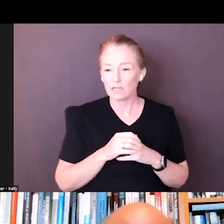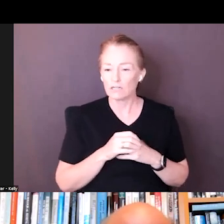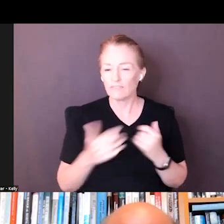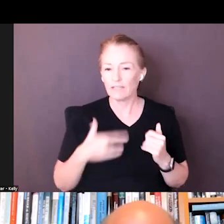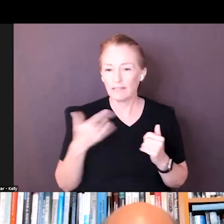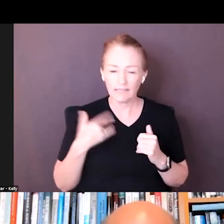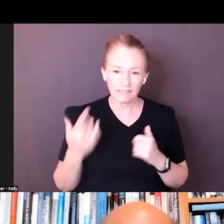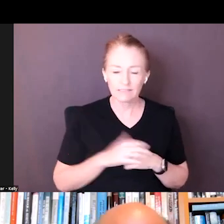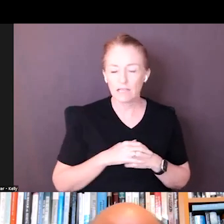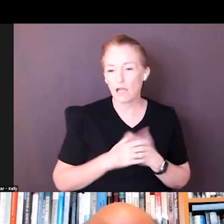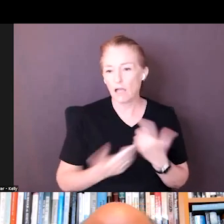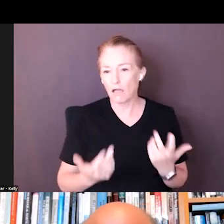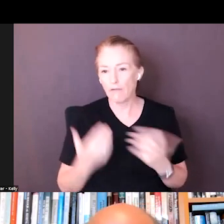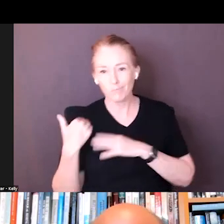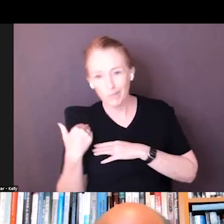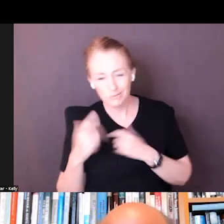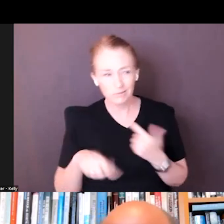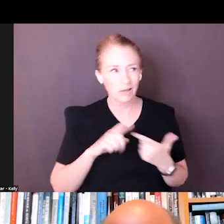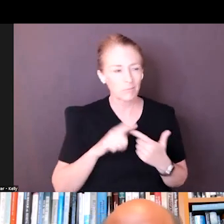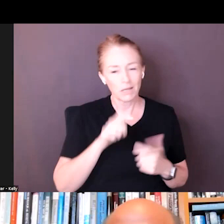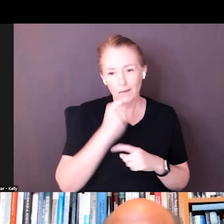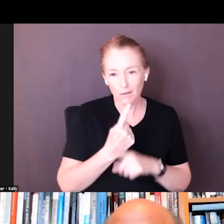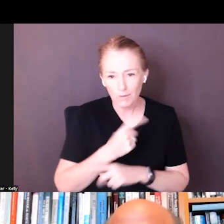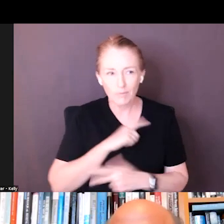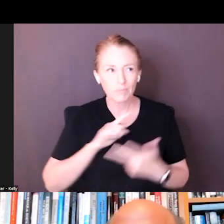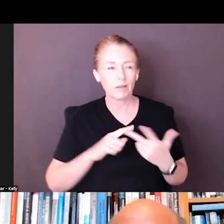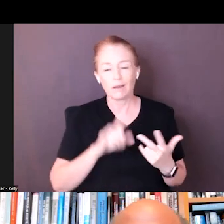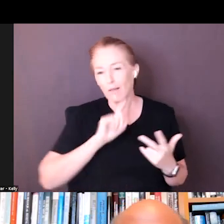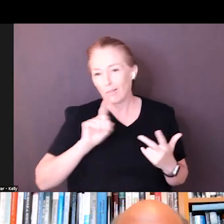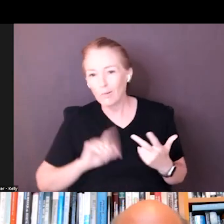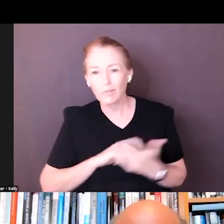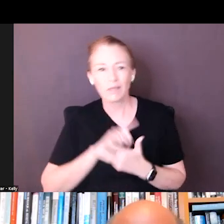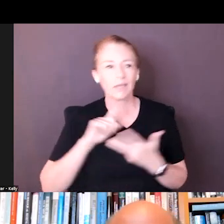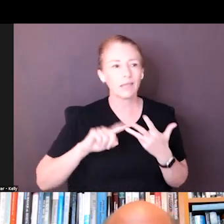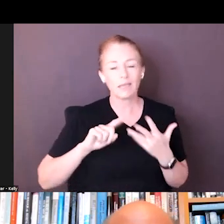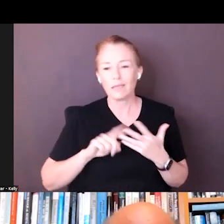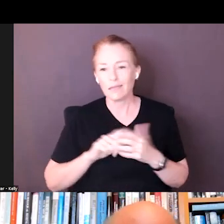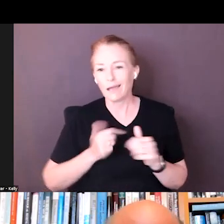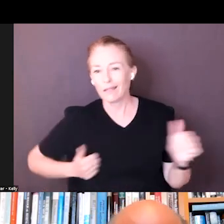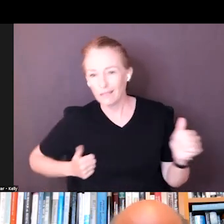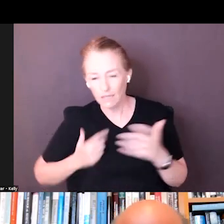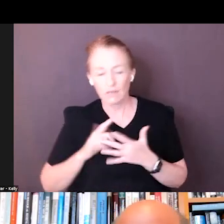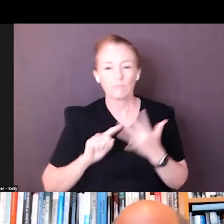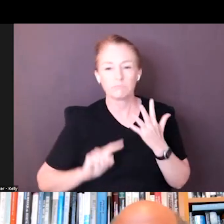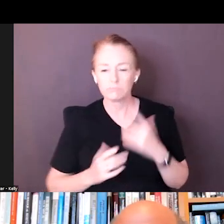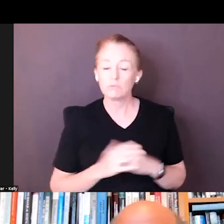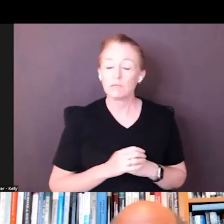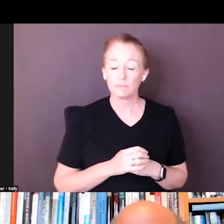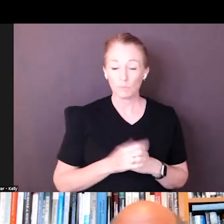inefficacy, burdensomeness, loneliness, disconnection, alienation. Lately, we've been